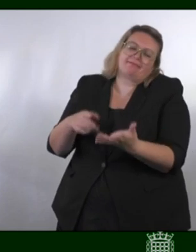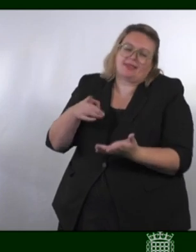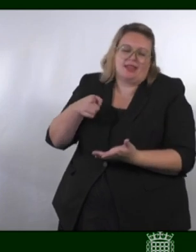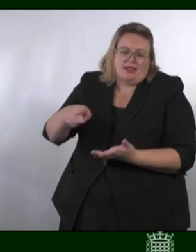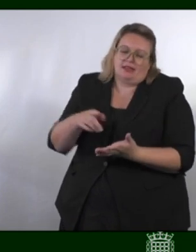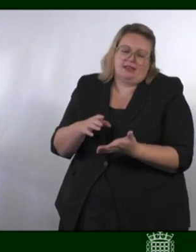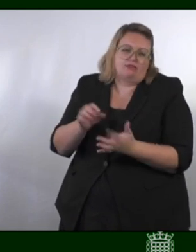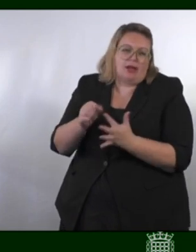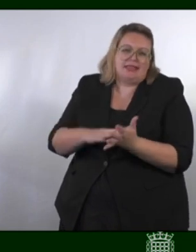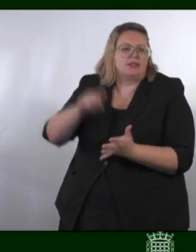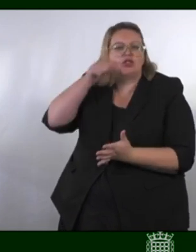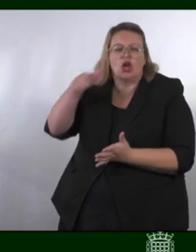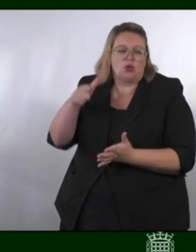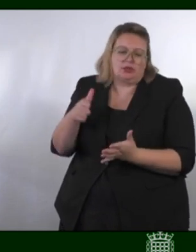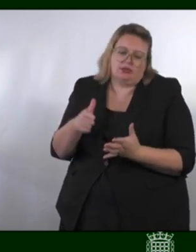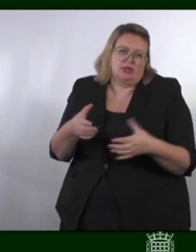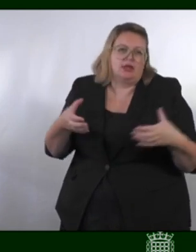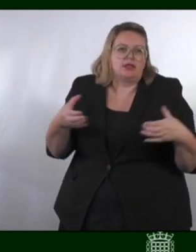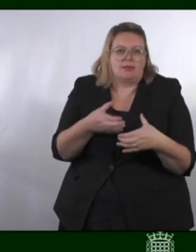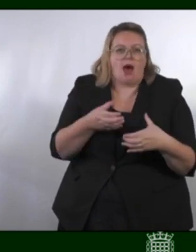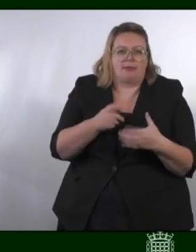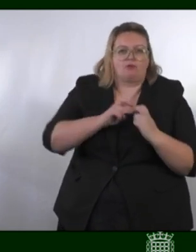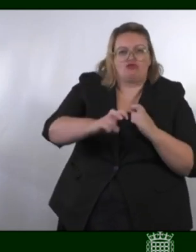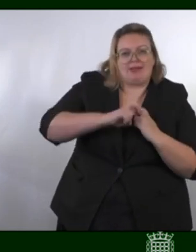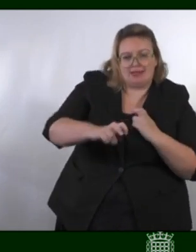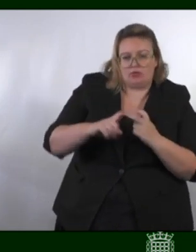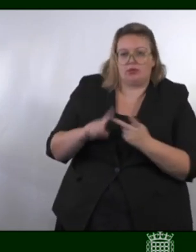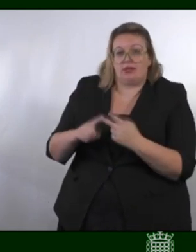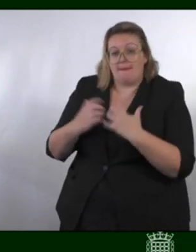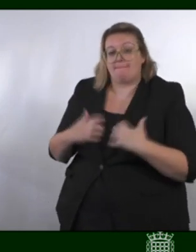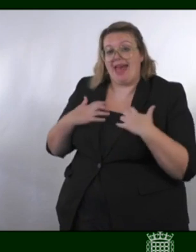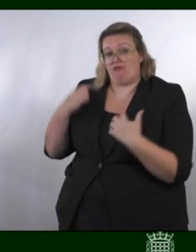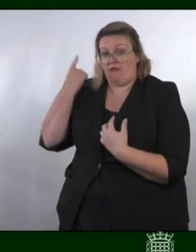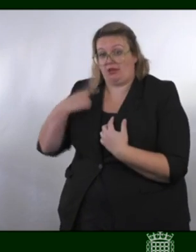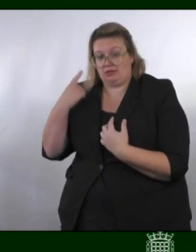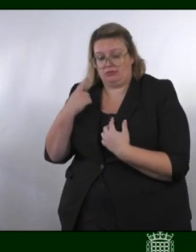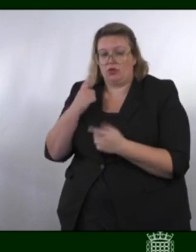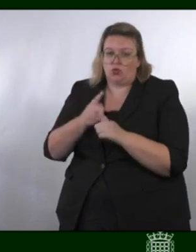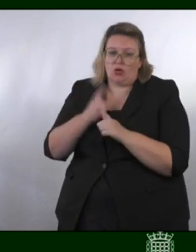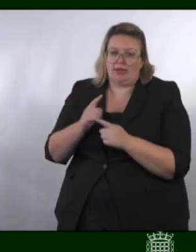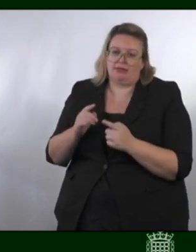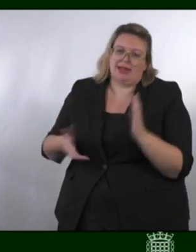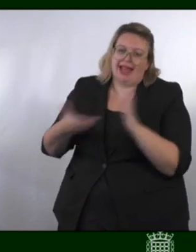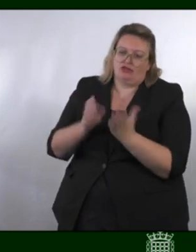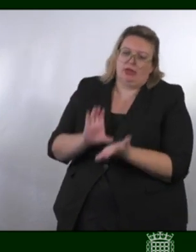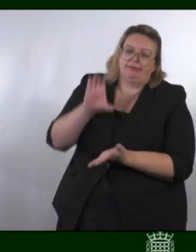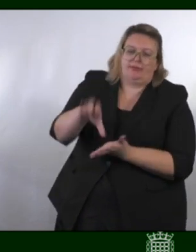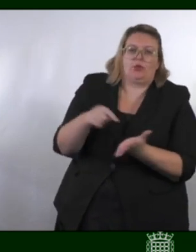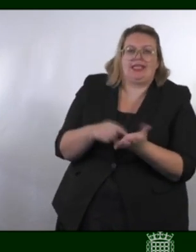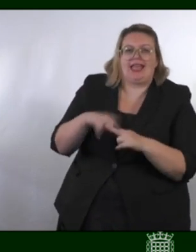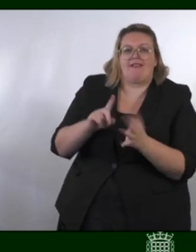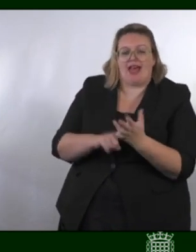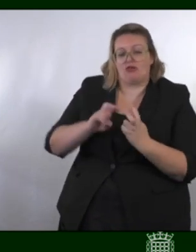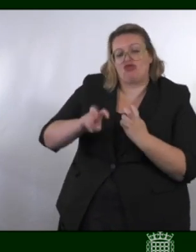the Department for Transport and the current Mayor of London on a further bailout for Transport for London. The current Mayor